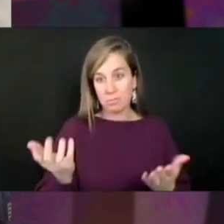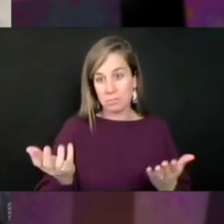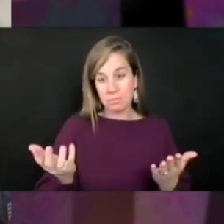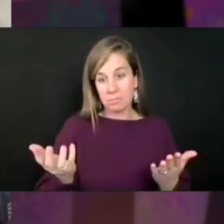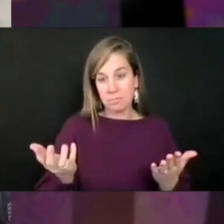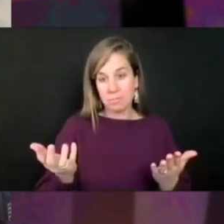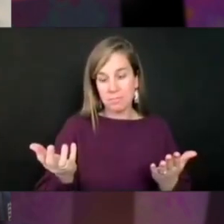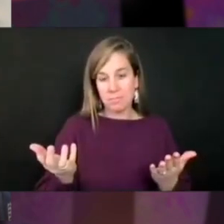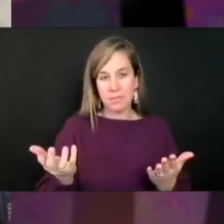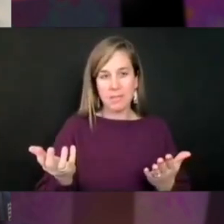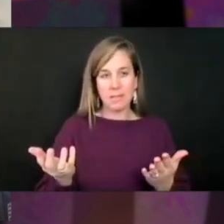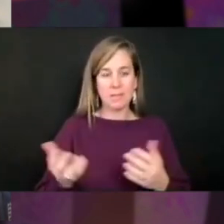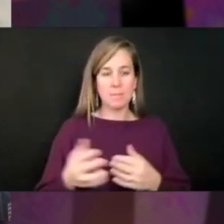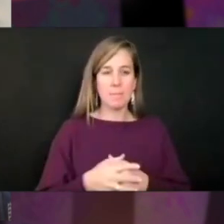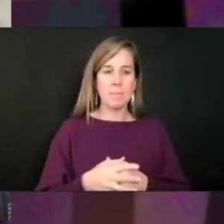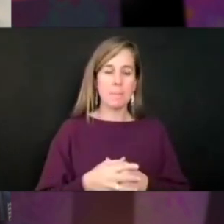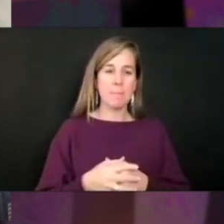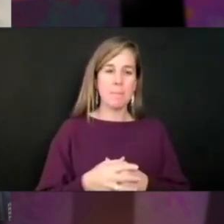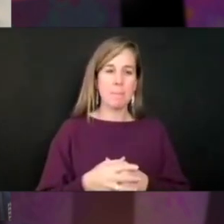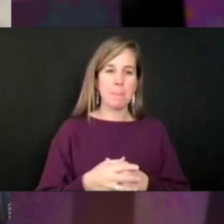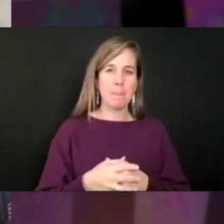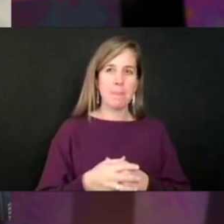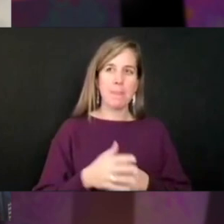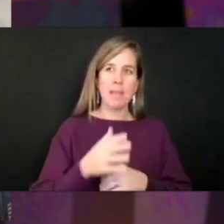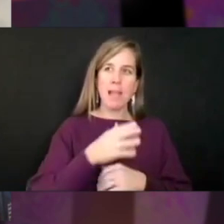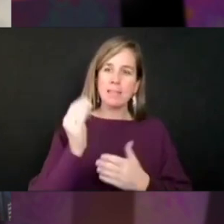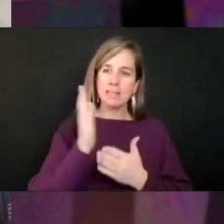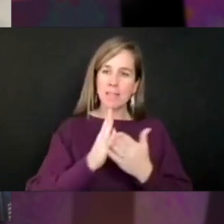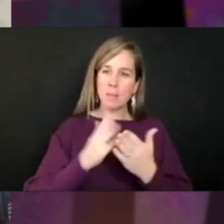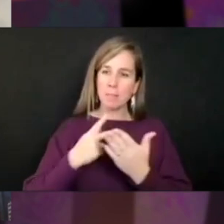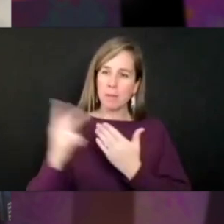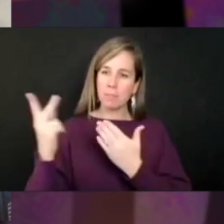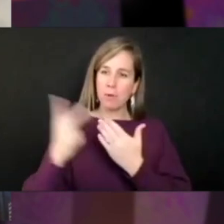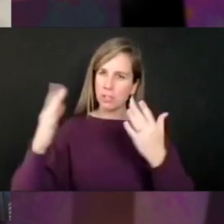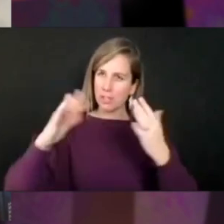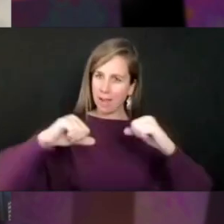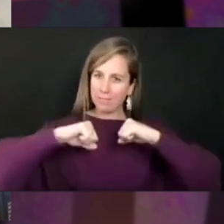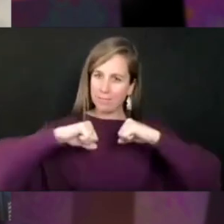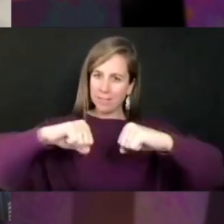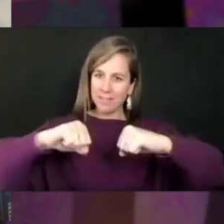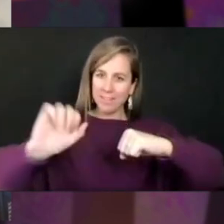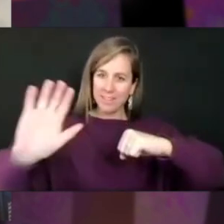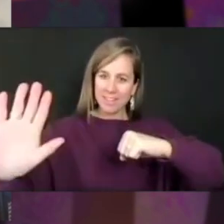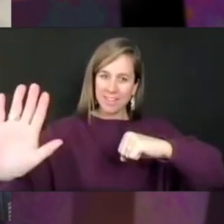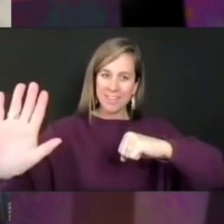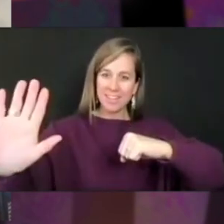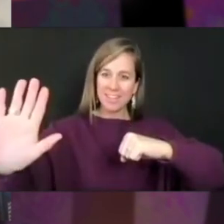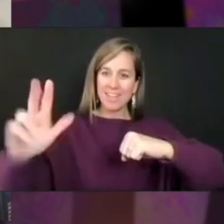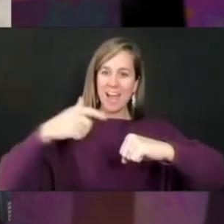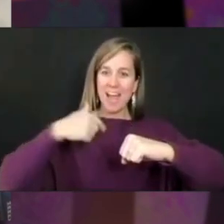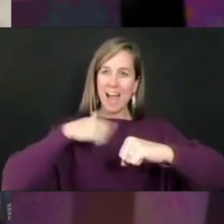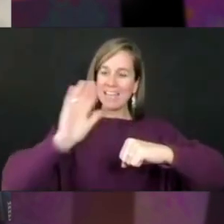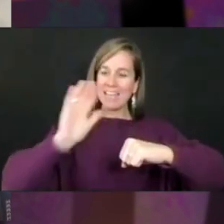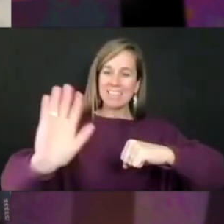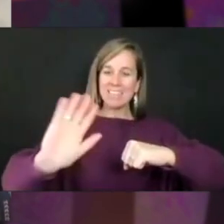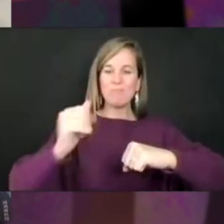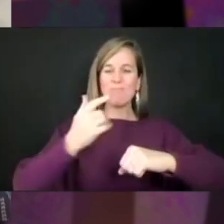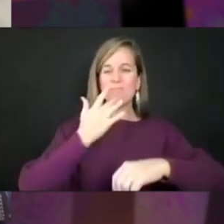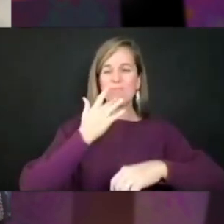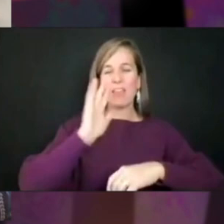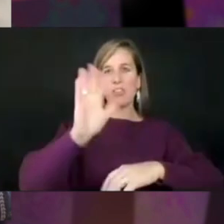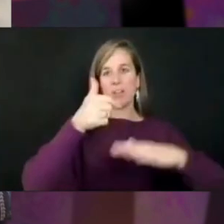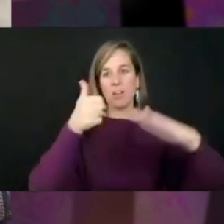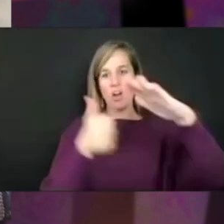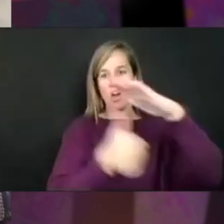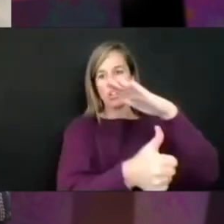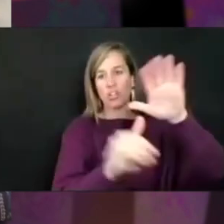I've actually felt so protective of some projects I've done. I've done my best to do them outside of institutions because I just couldn't deal with